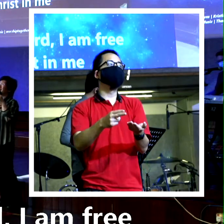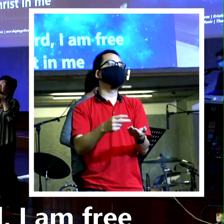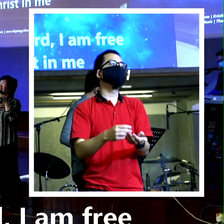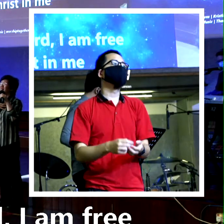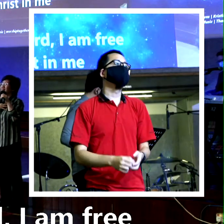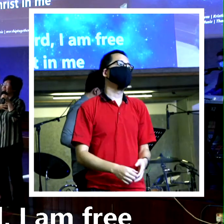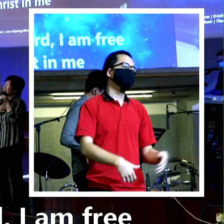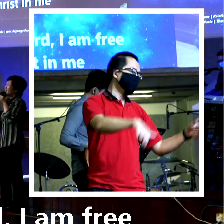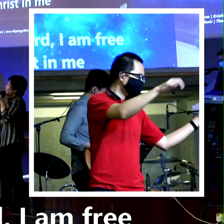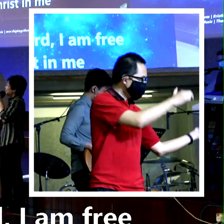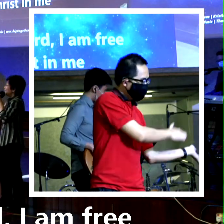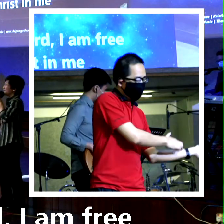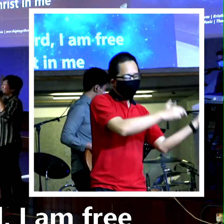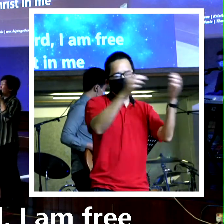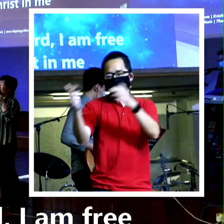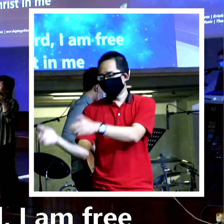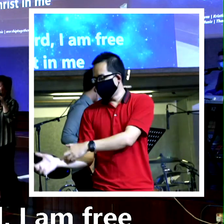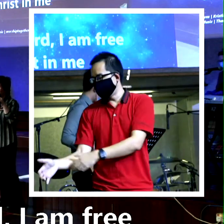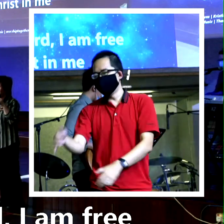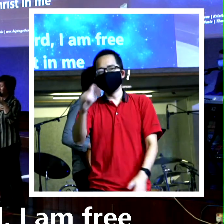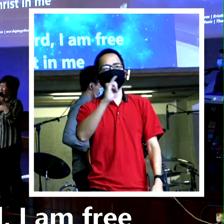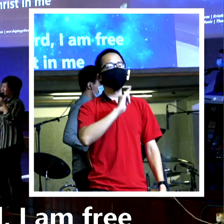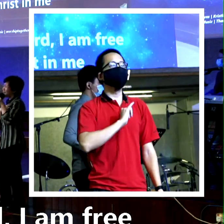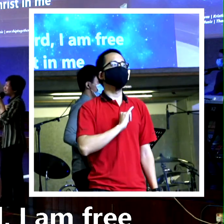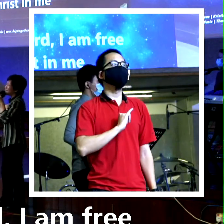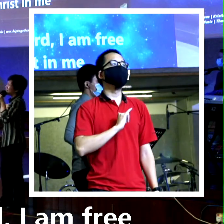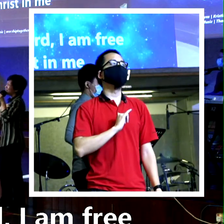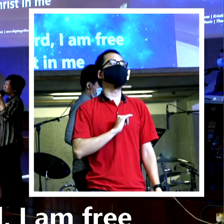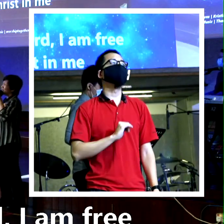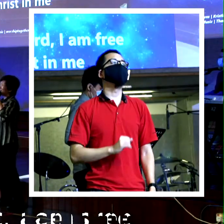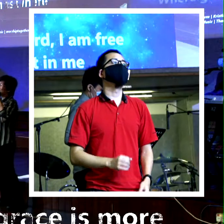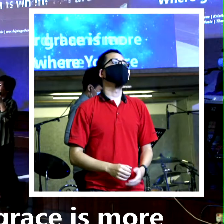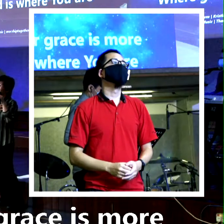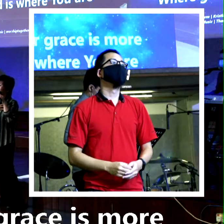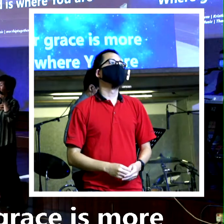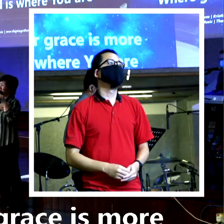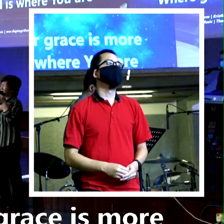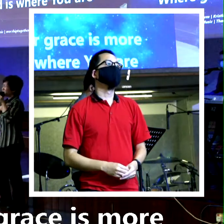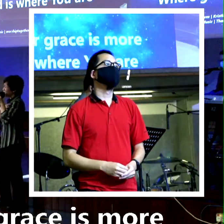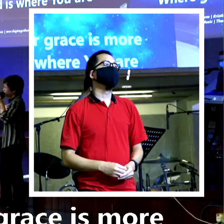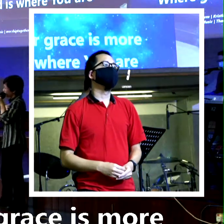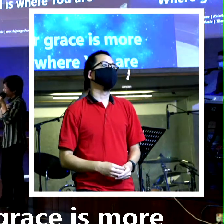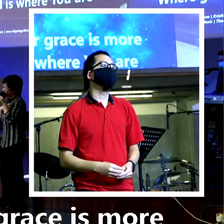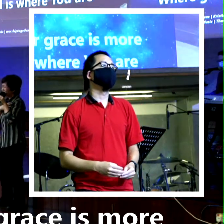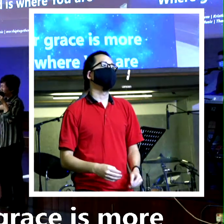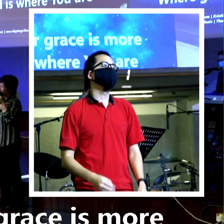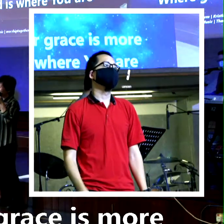Holiness is mercy. Let's get again. Where you are, Lord, where sin runs deep.